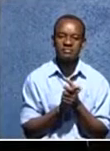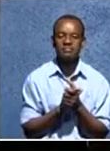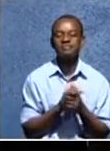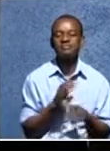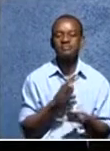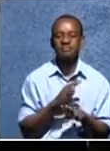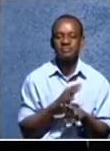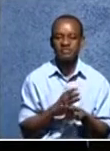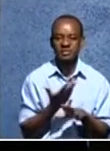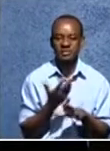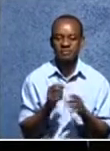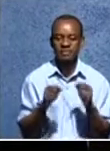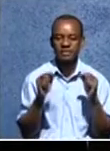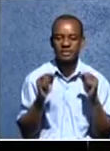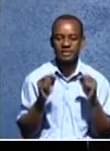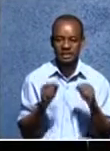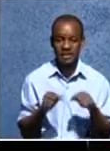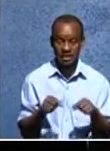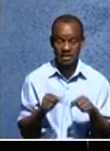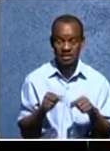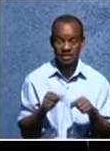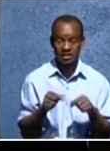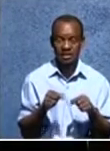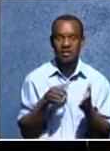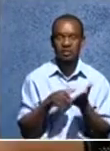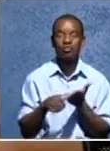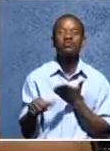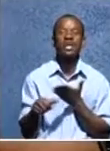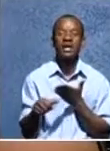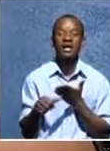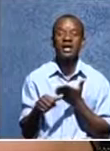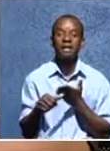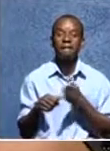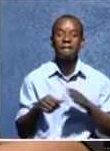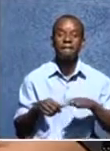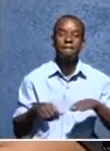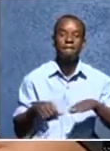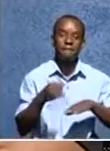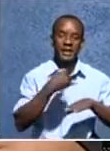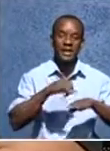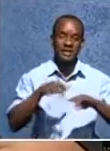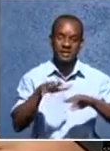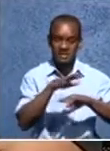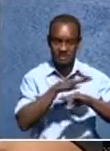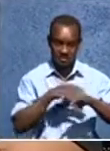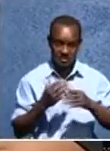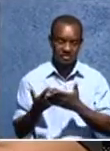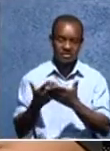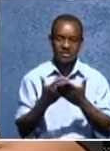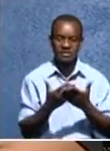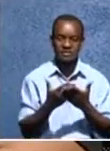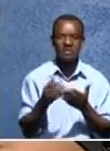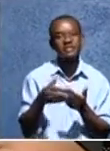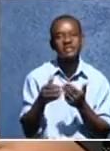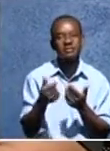is relatively affordable to travel within Namibia. We traveled throughout Namibia, I think, a year back,